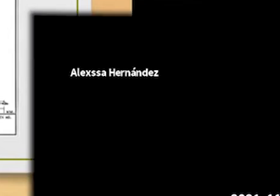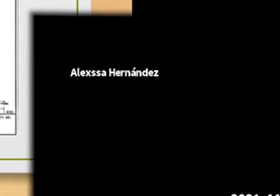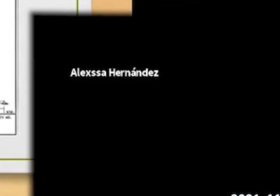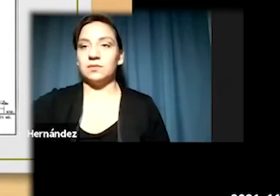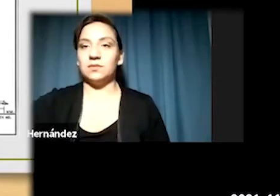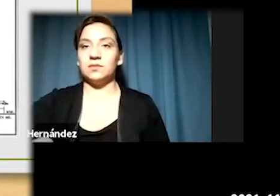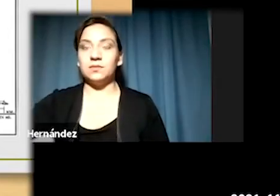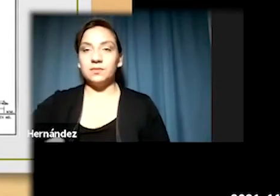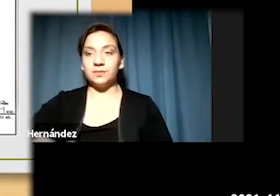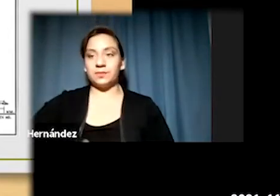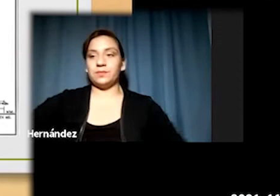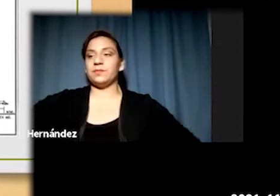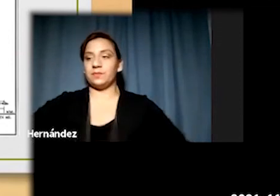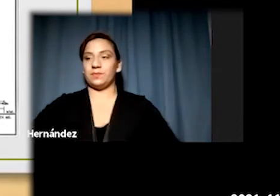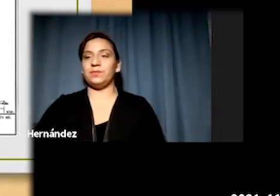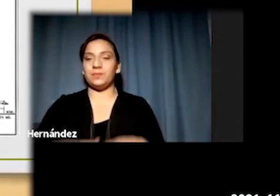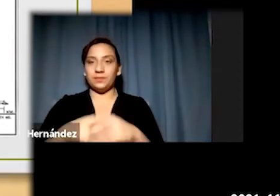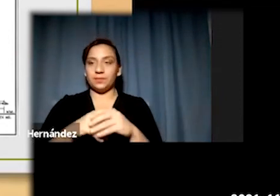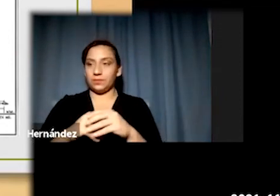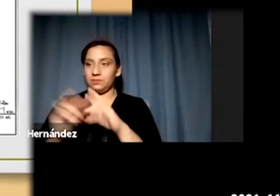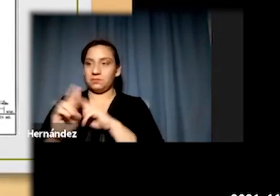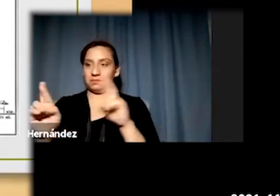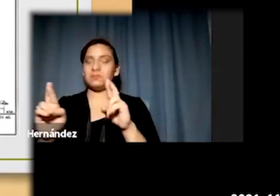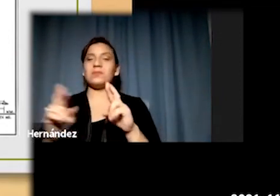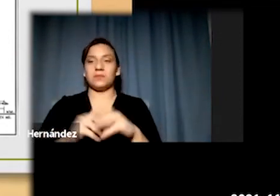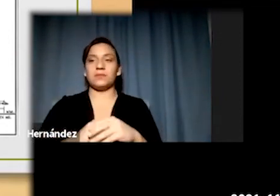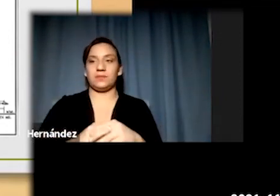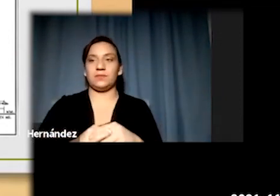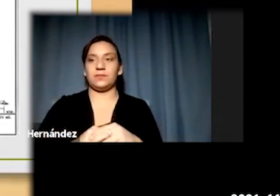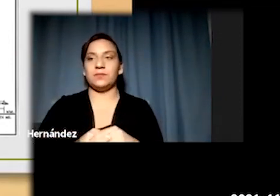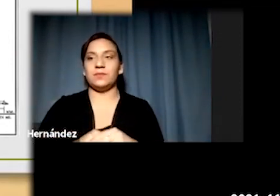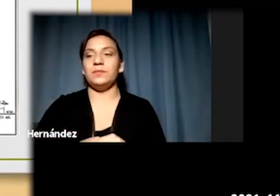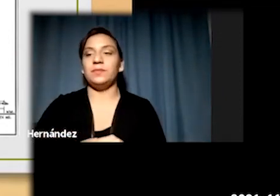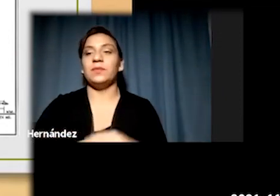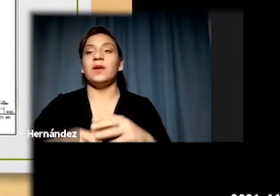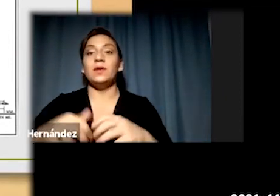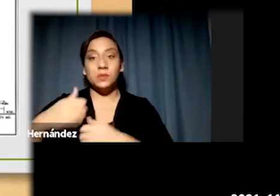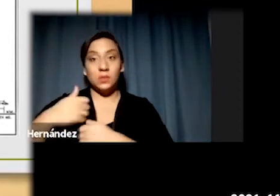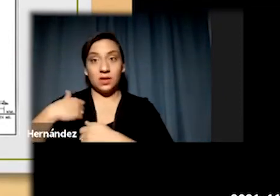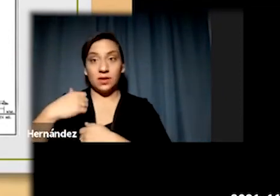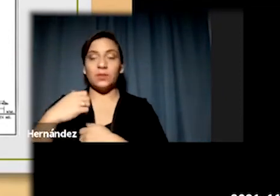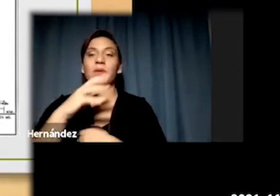shelters placed in potential landing sites in the eastern coast.